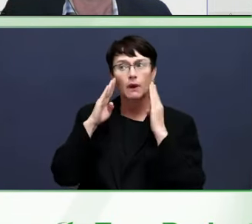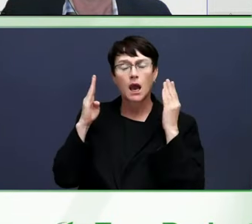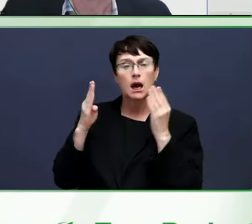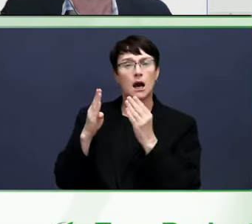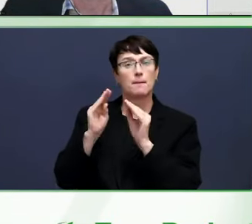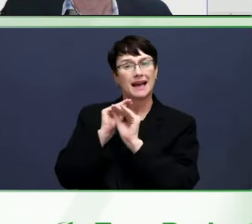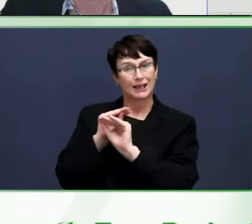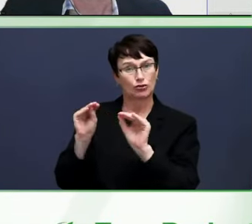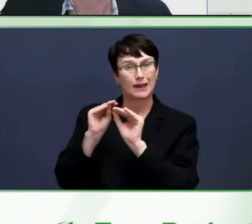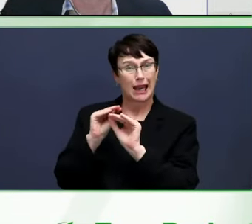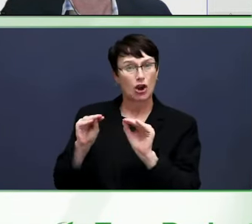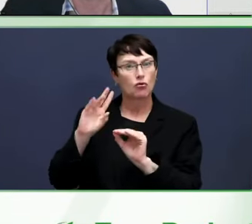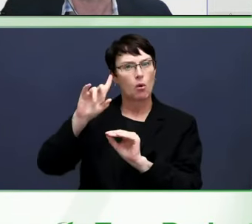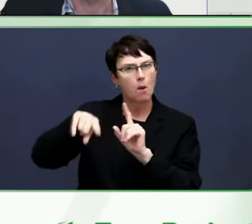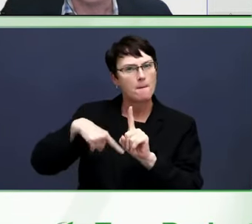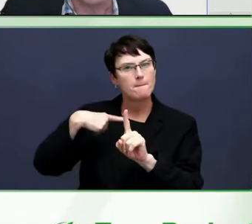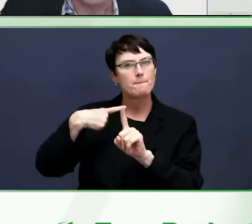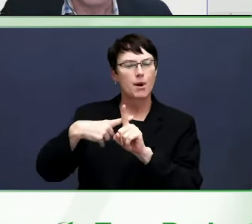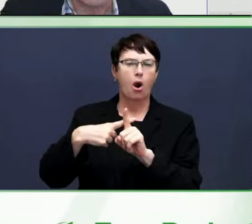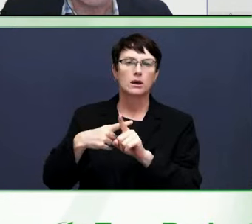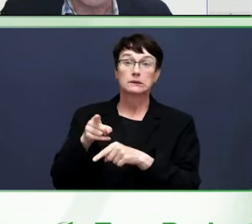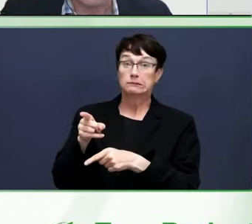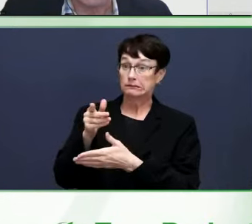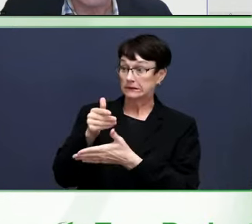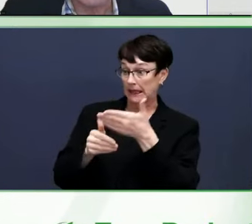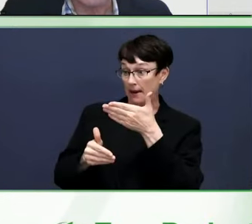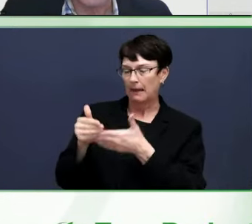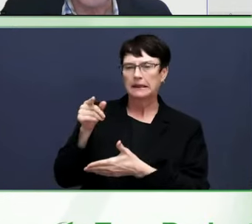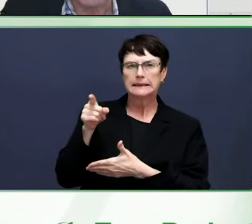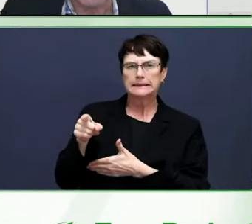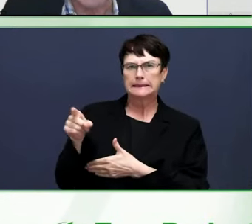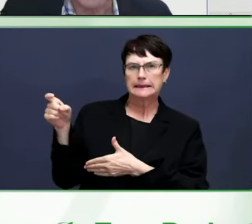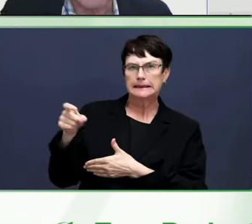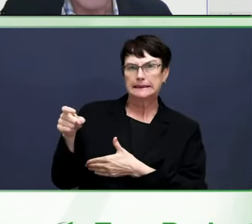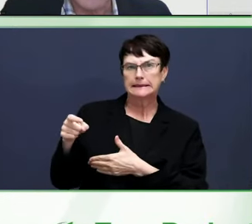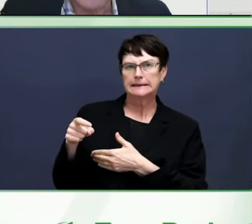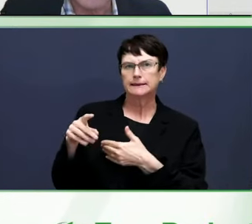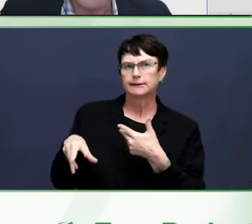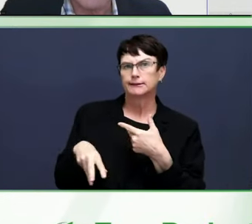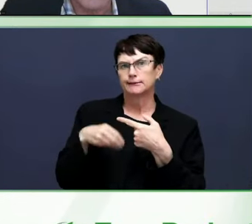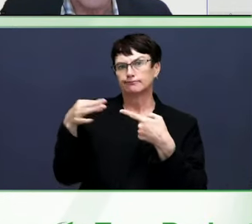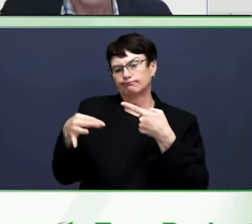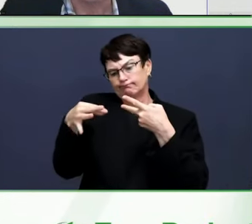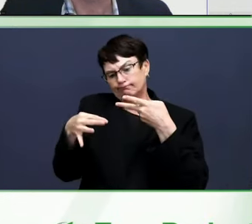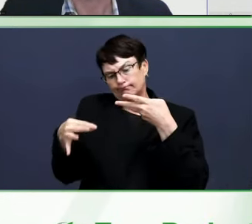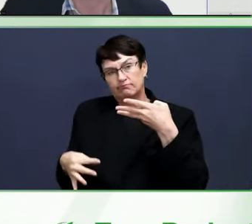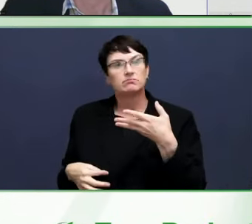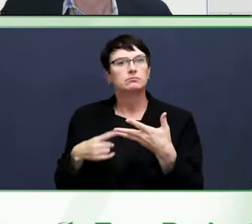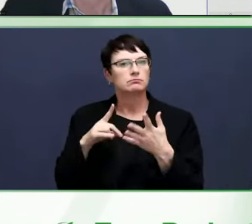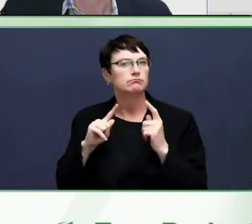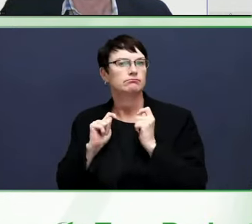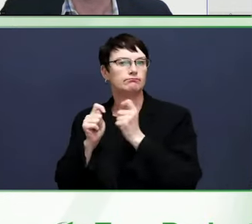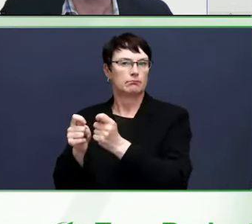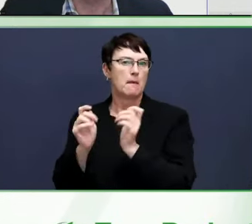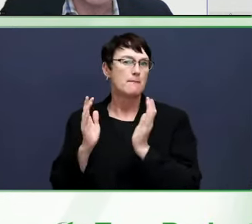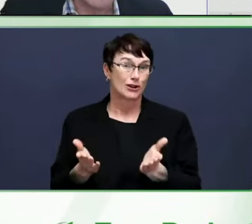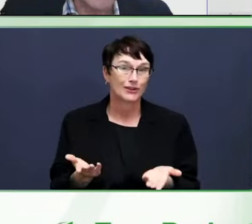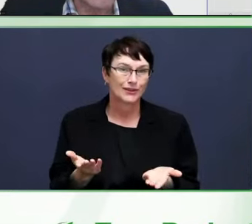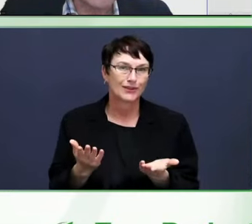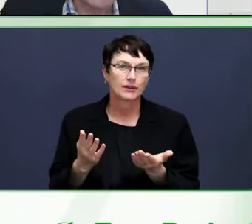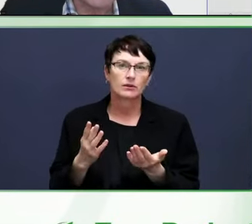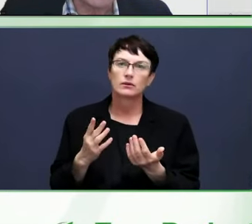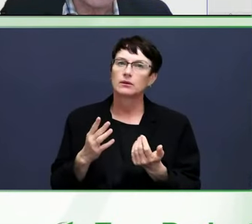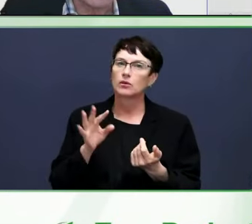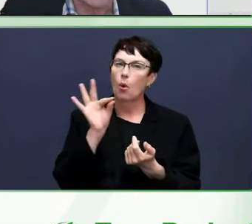to tackle this core concept of discrimination or non-equality